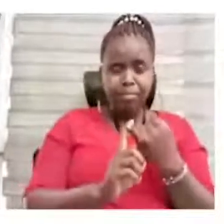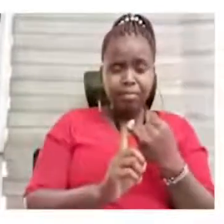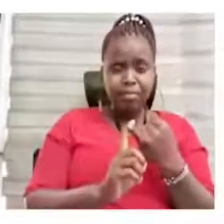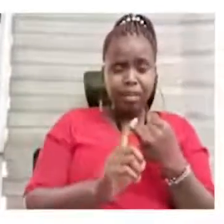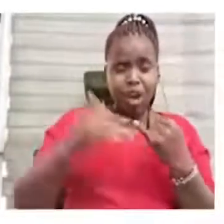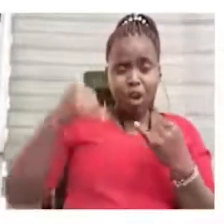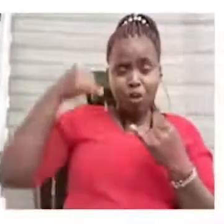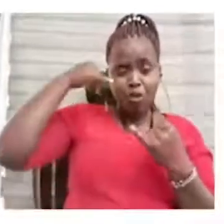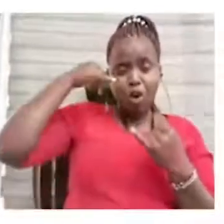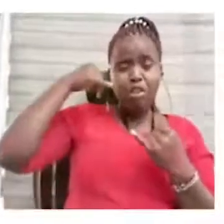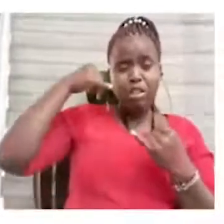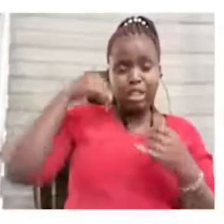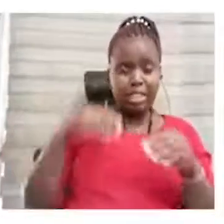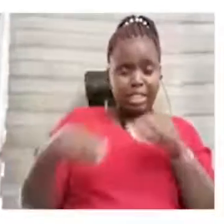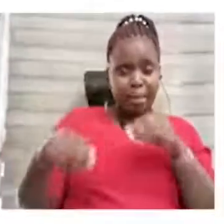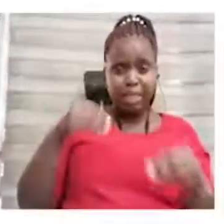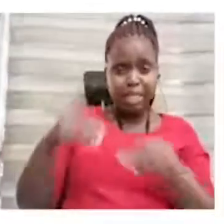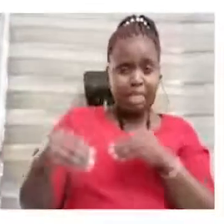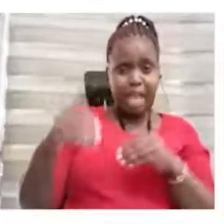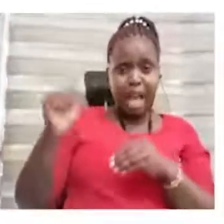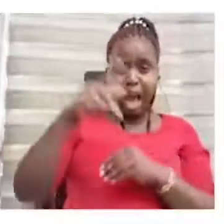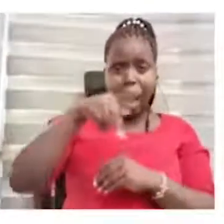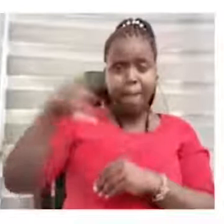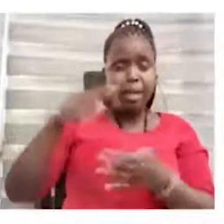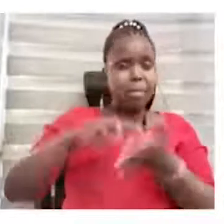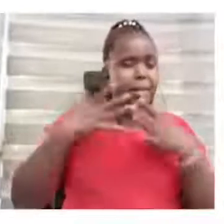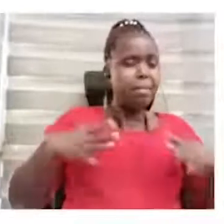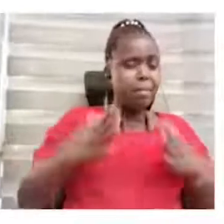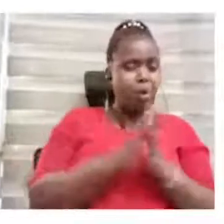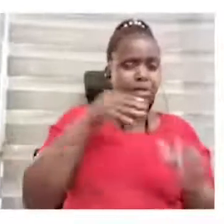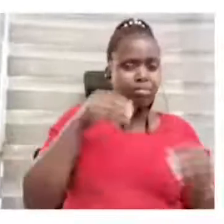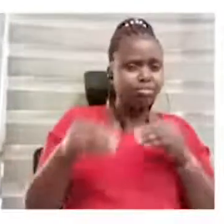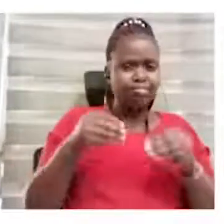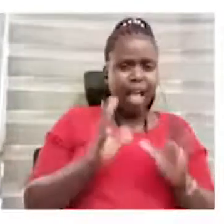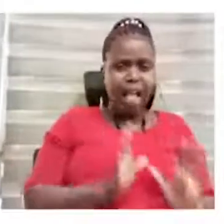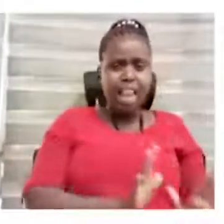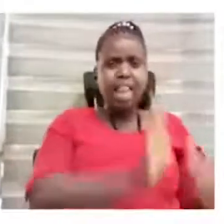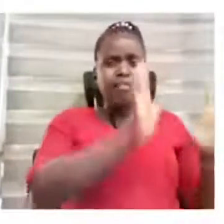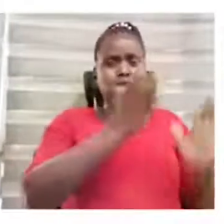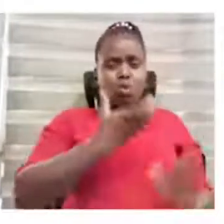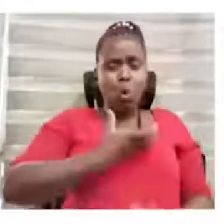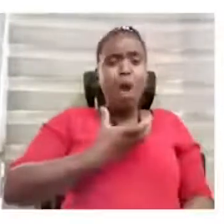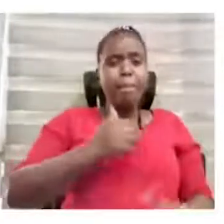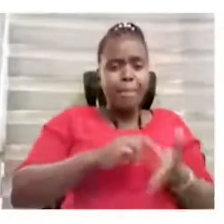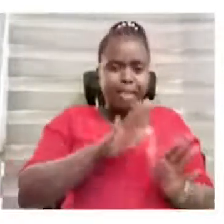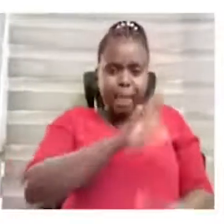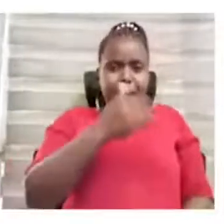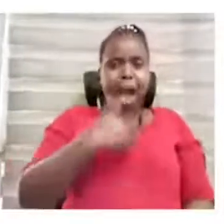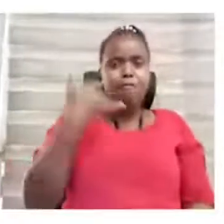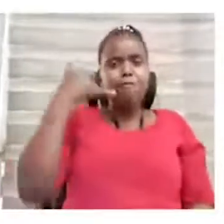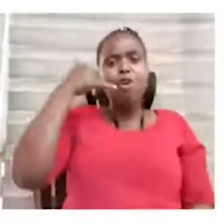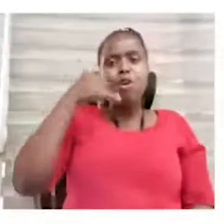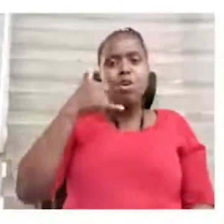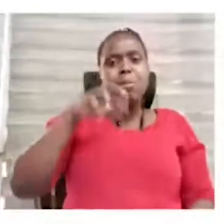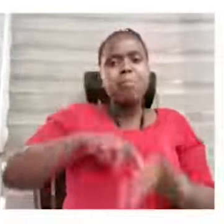disability gap in ownership. So people with disabilities are less likely to own a mobile phone than non-disabled people by